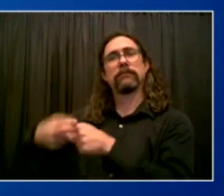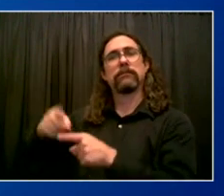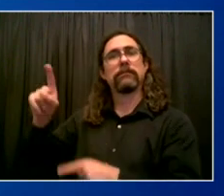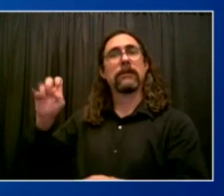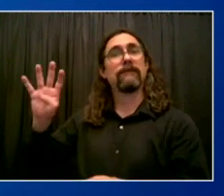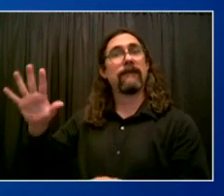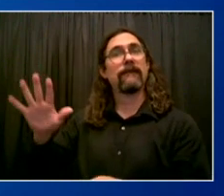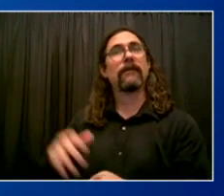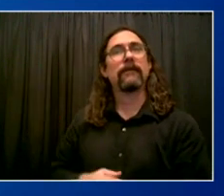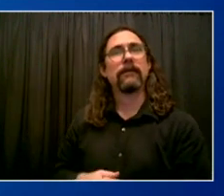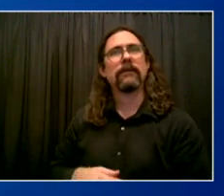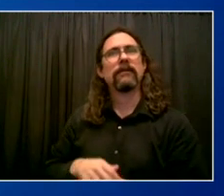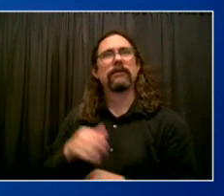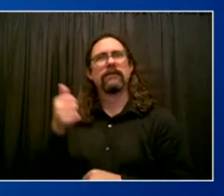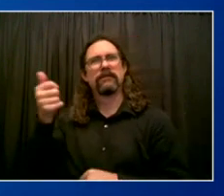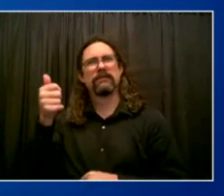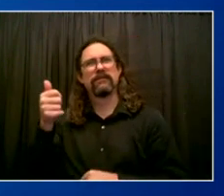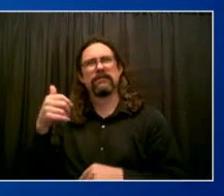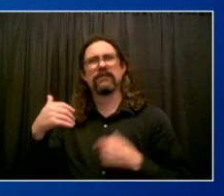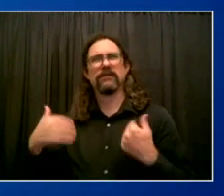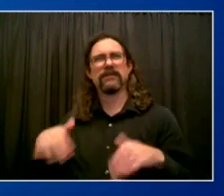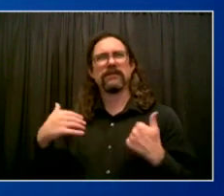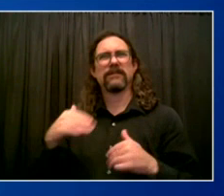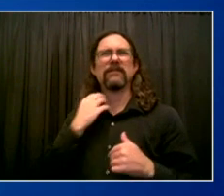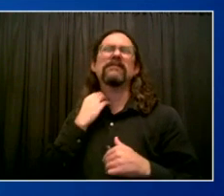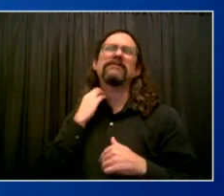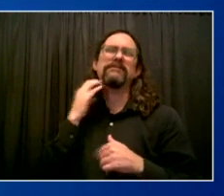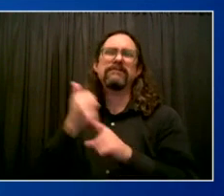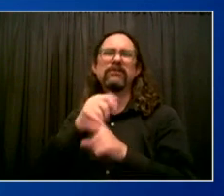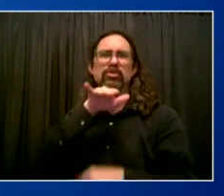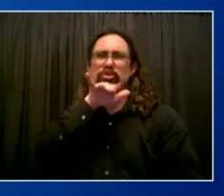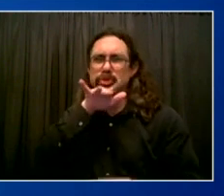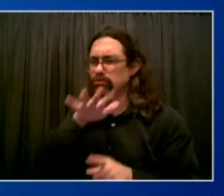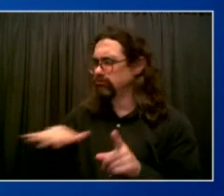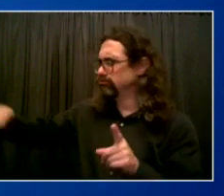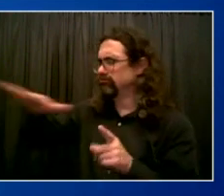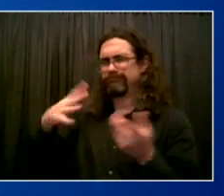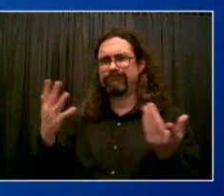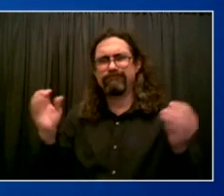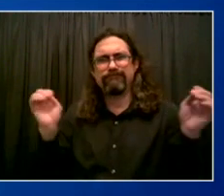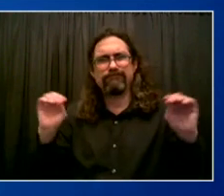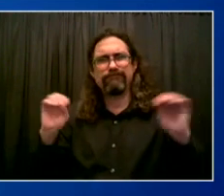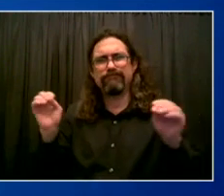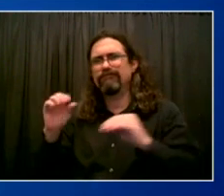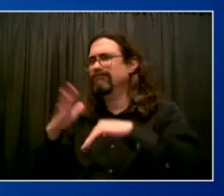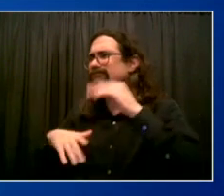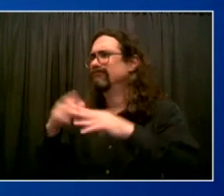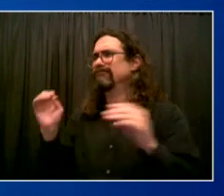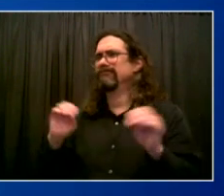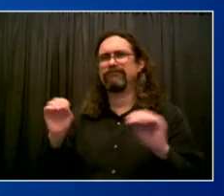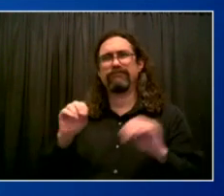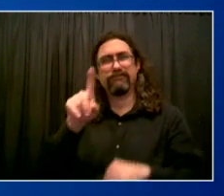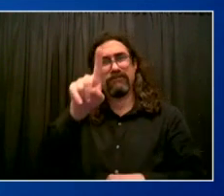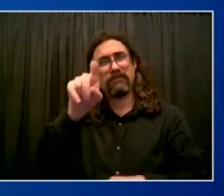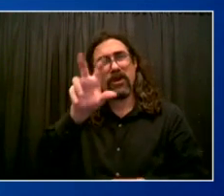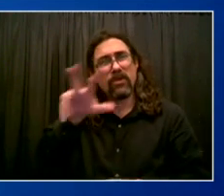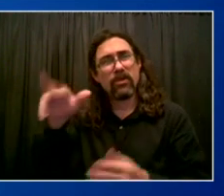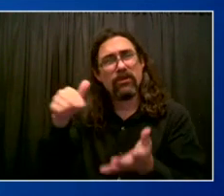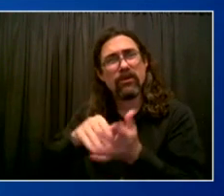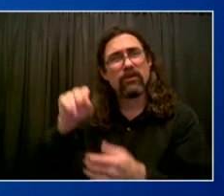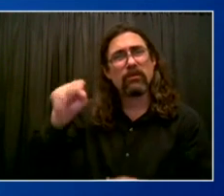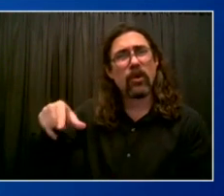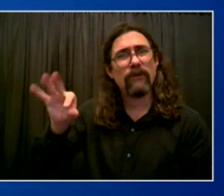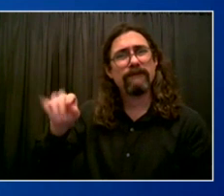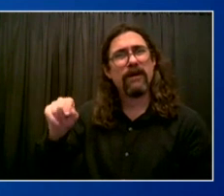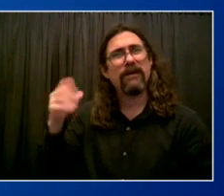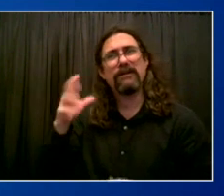condition. And then on either side of it are 4 basketball courts, 5 basketball courts, also not in the greatest condition. So